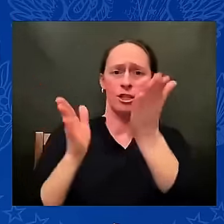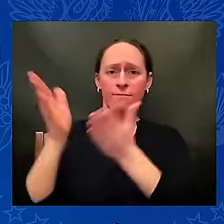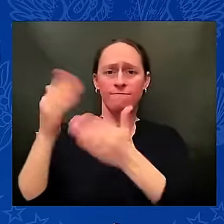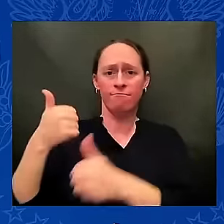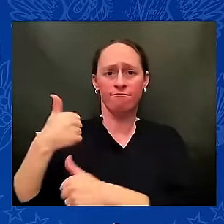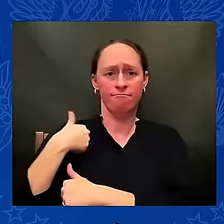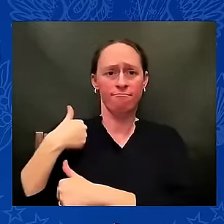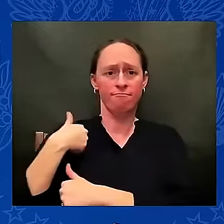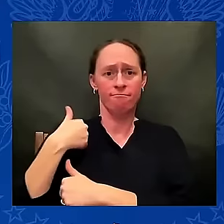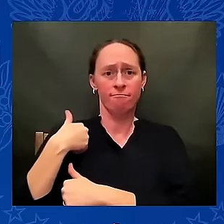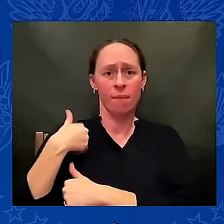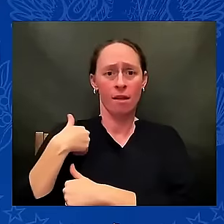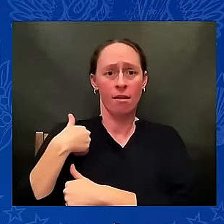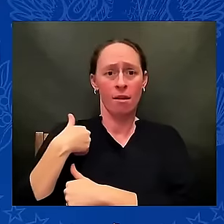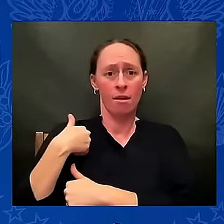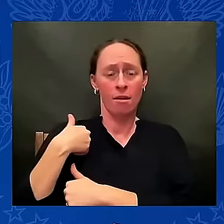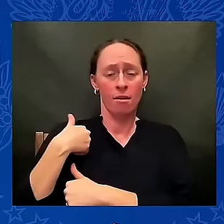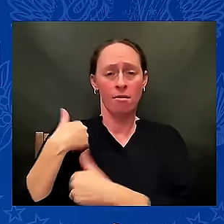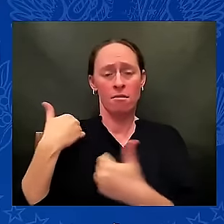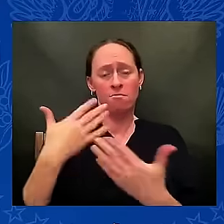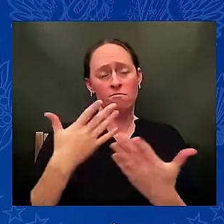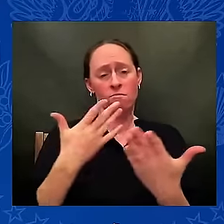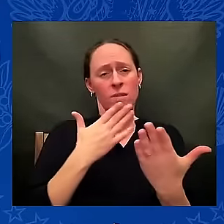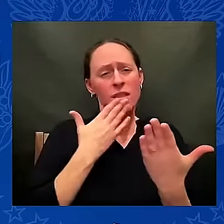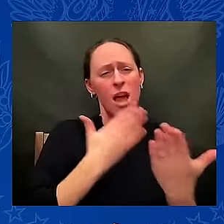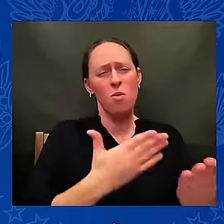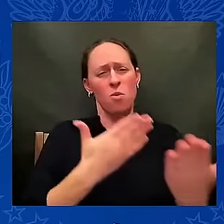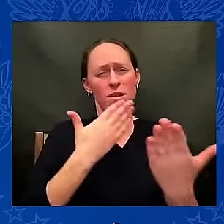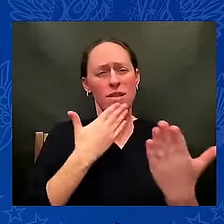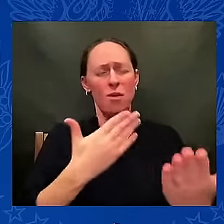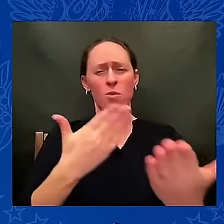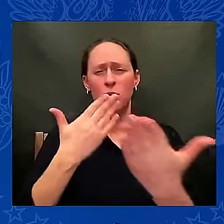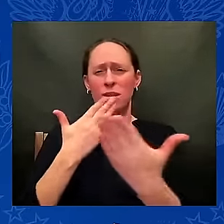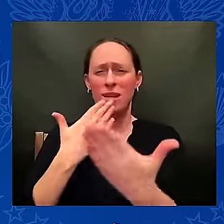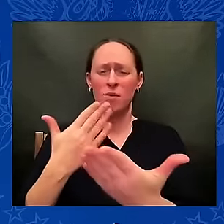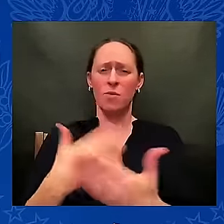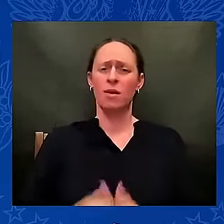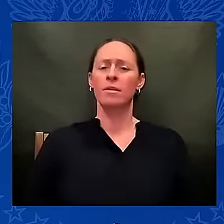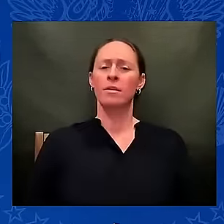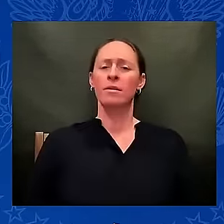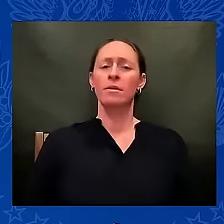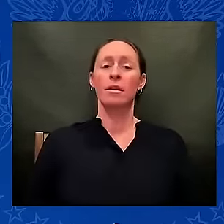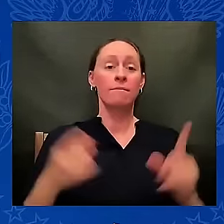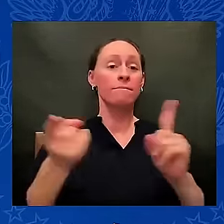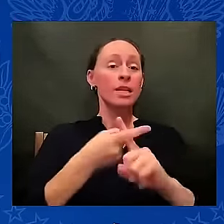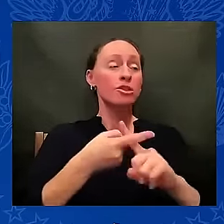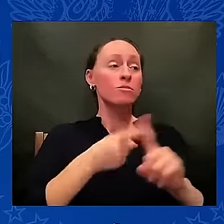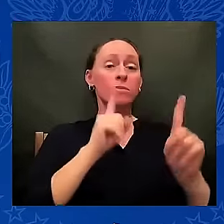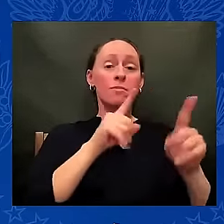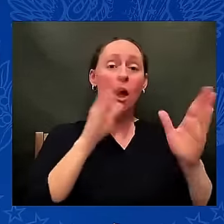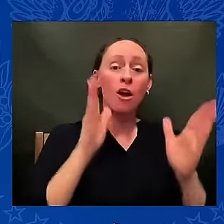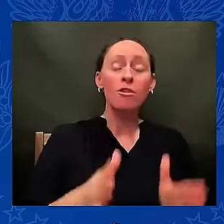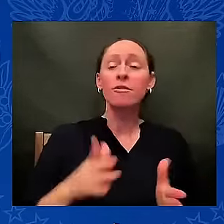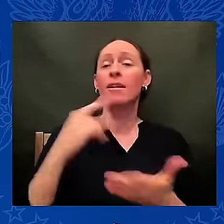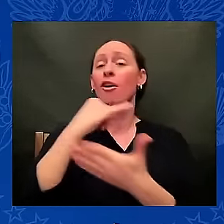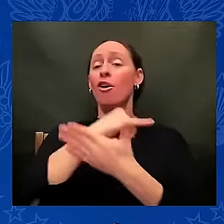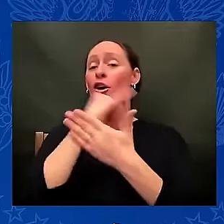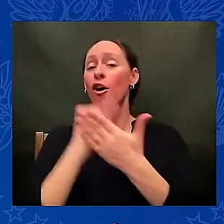many ways as first responders, artists, entrepreneurs, educators, doctors, scientists, and so much